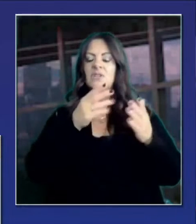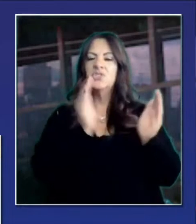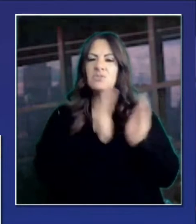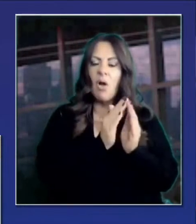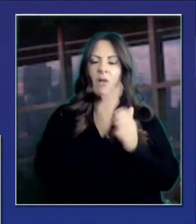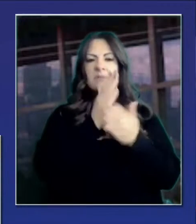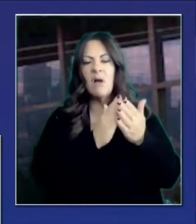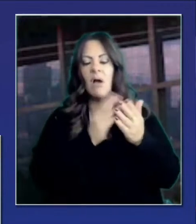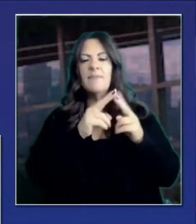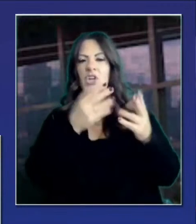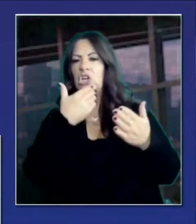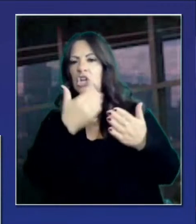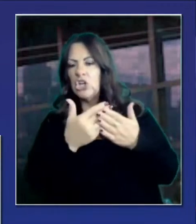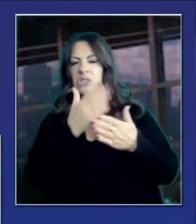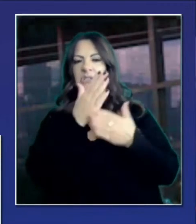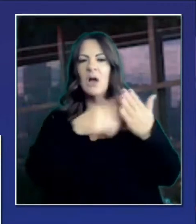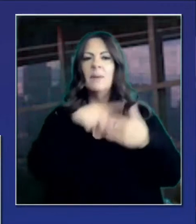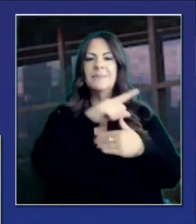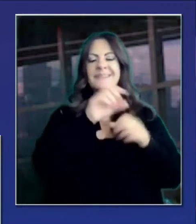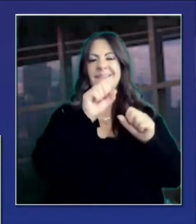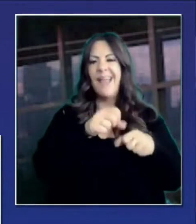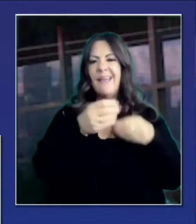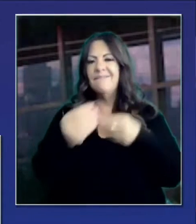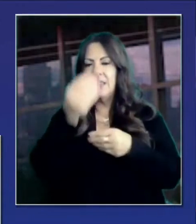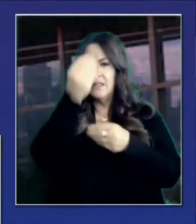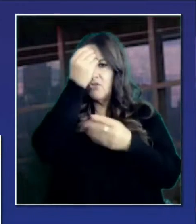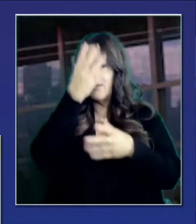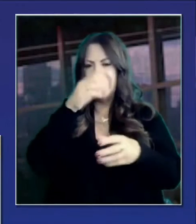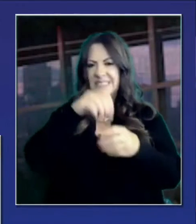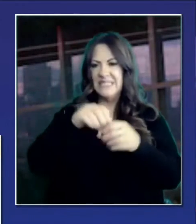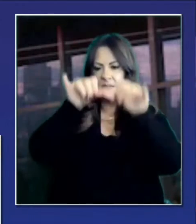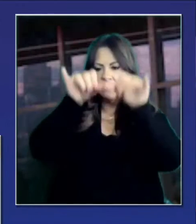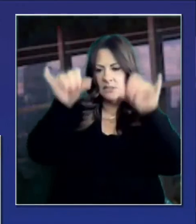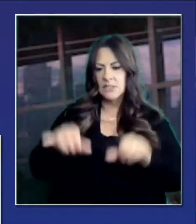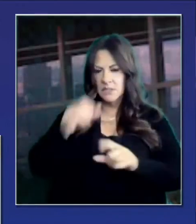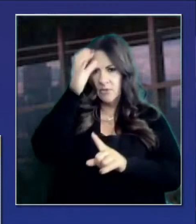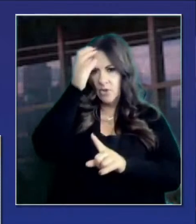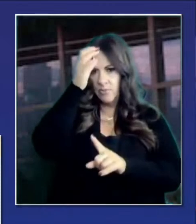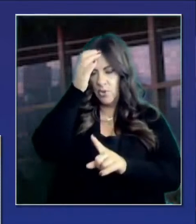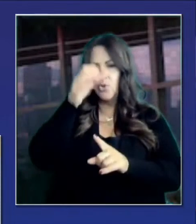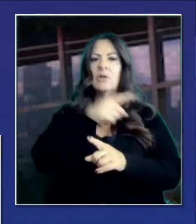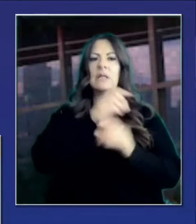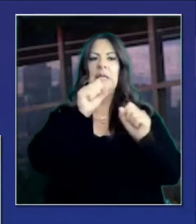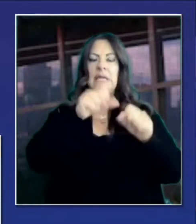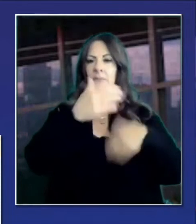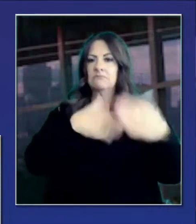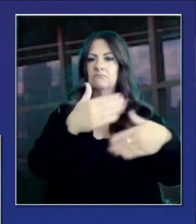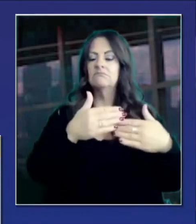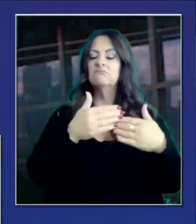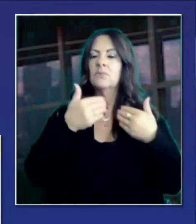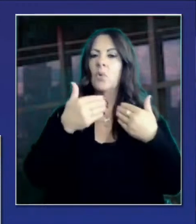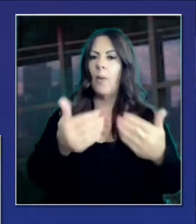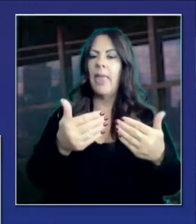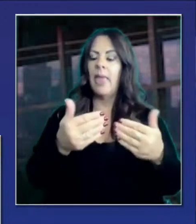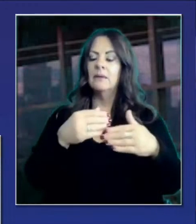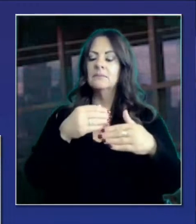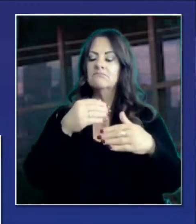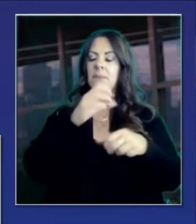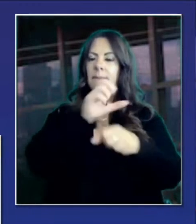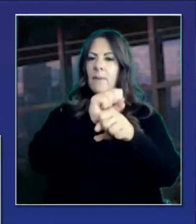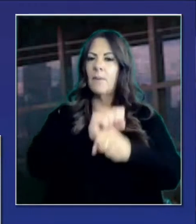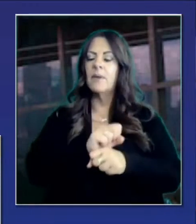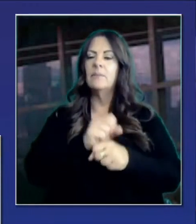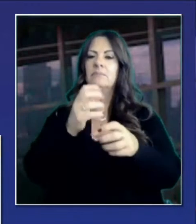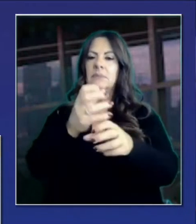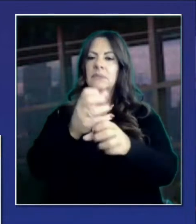inefficient because they see that as tertiary, not even secondary to getting these things administered, and that's what we're discovering is a big part of the